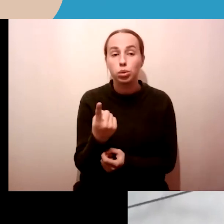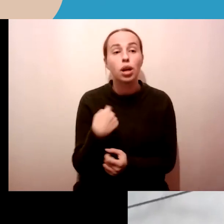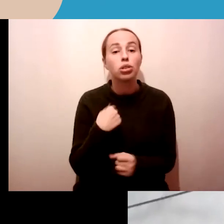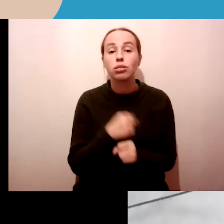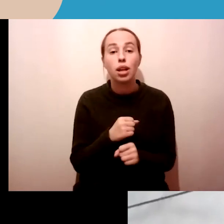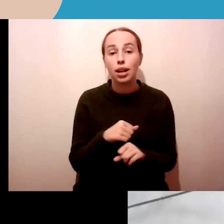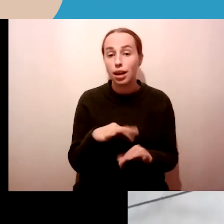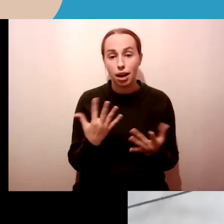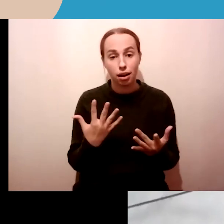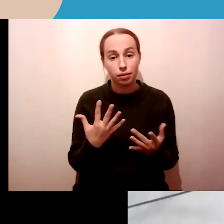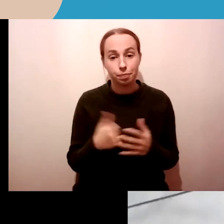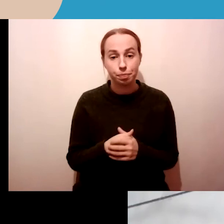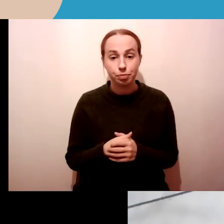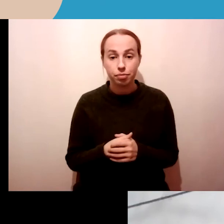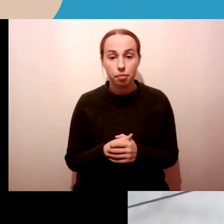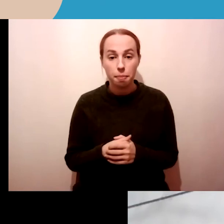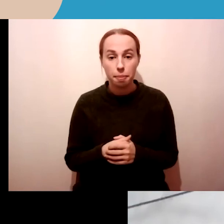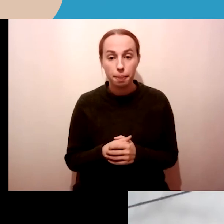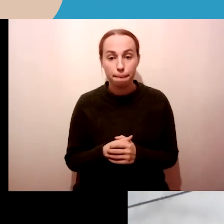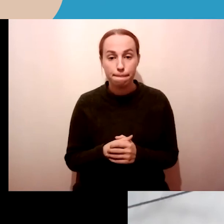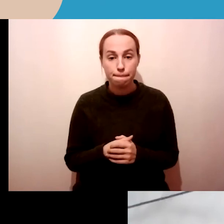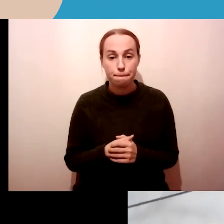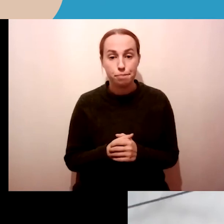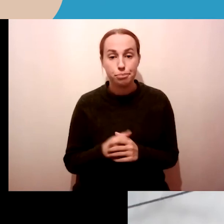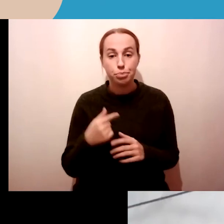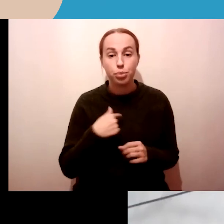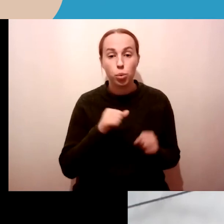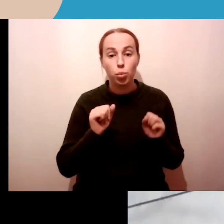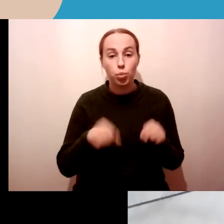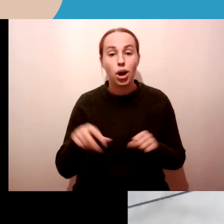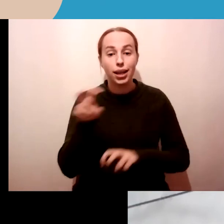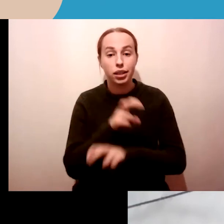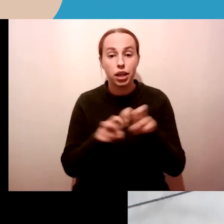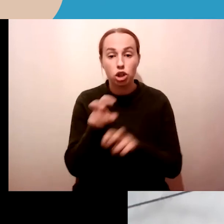face such teachers' reactions?